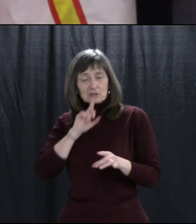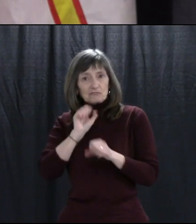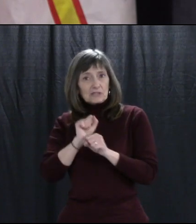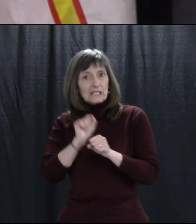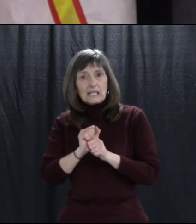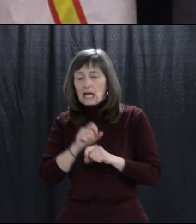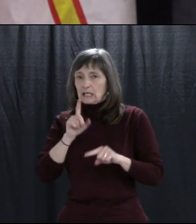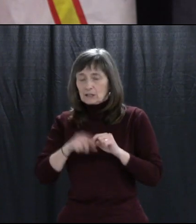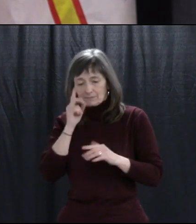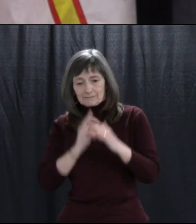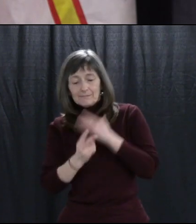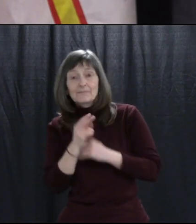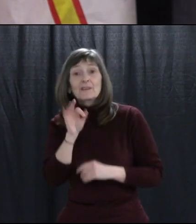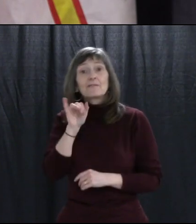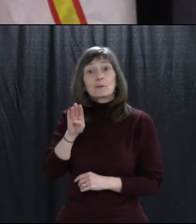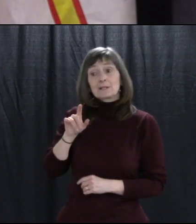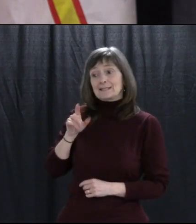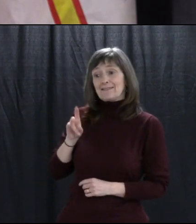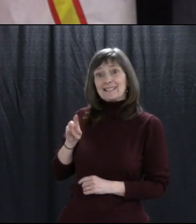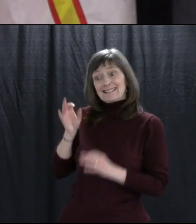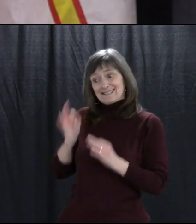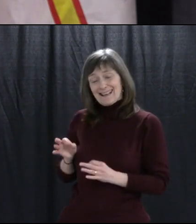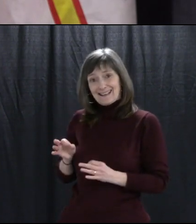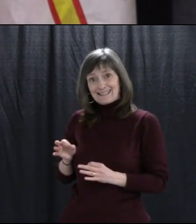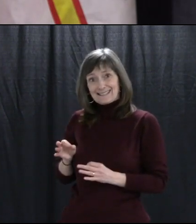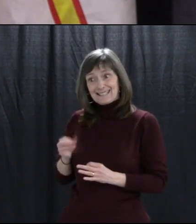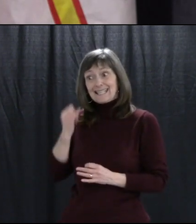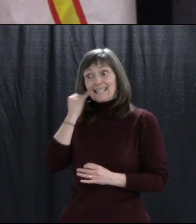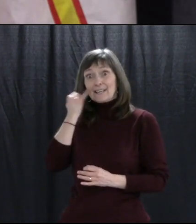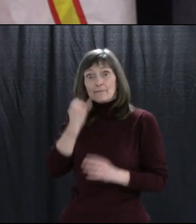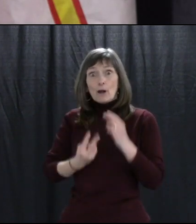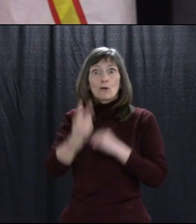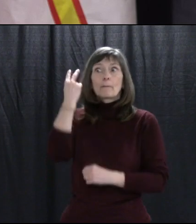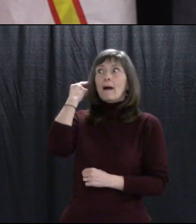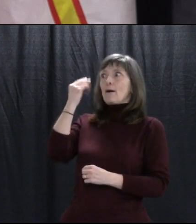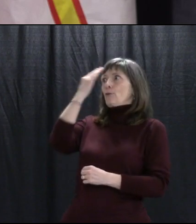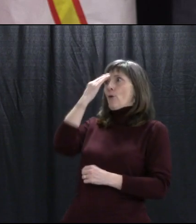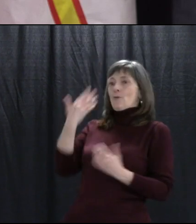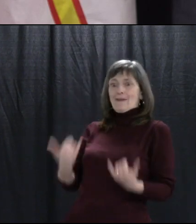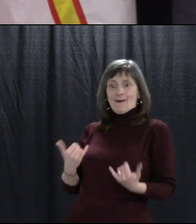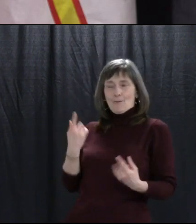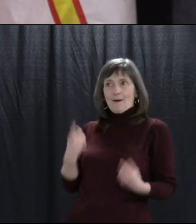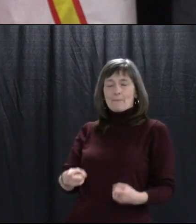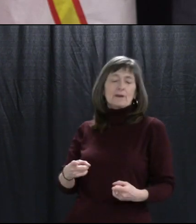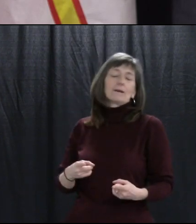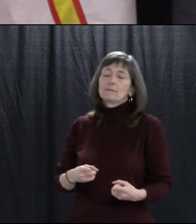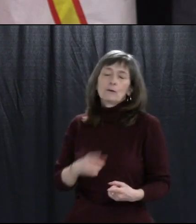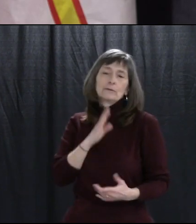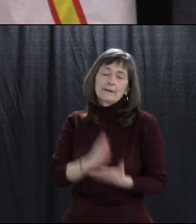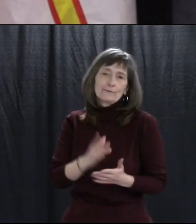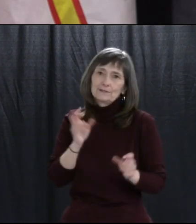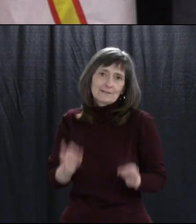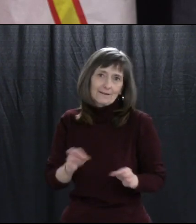that decision on February the 17th, knowing what I know now. I didn't know this at that particular point.